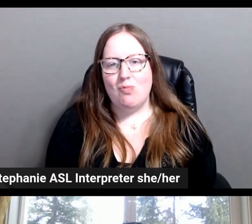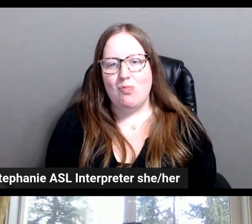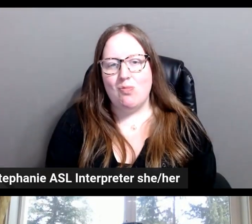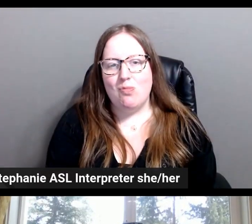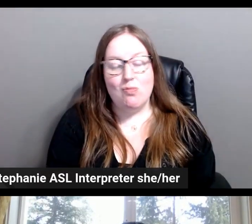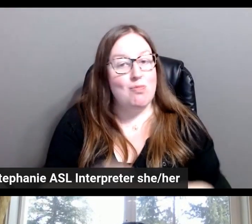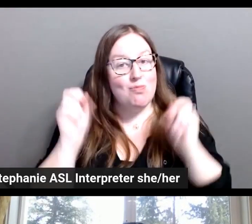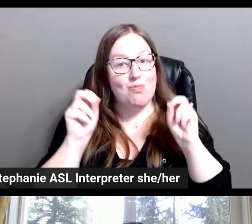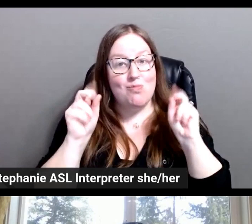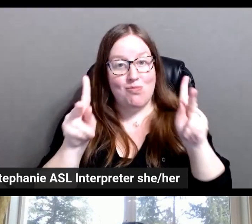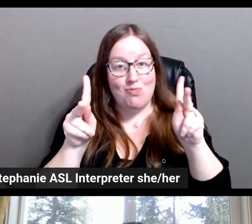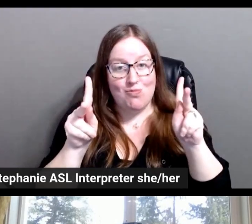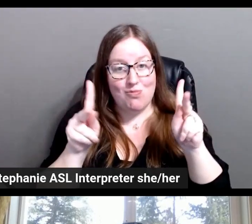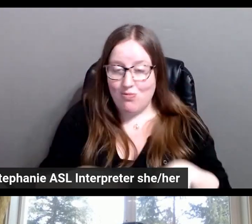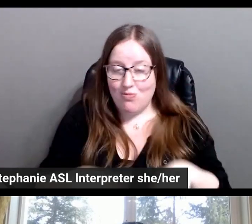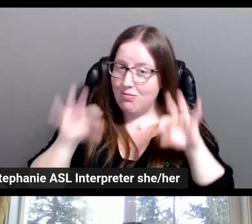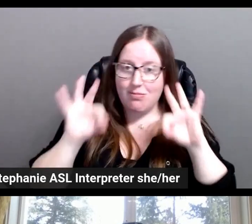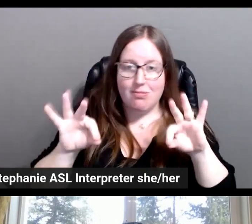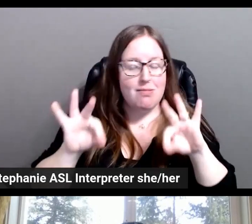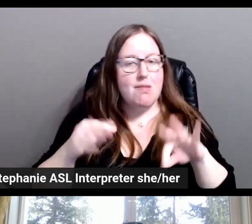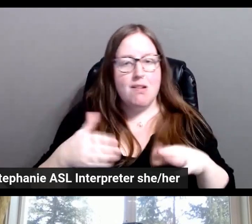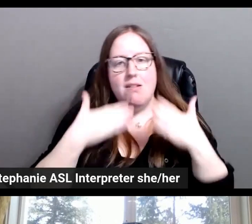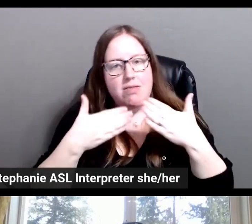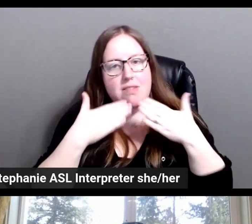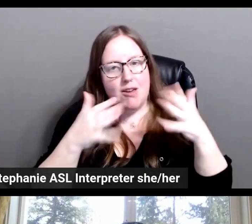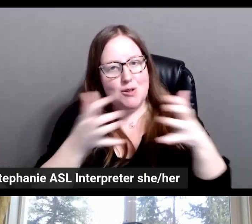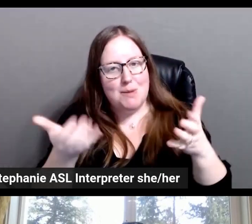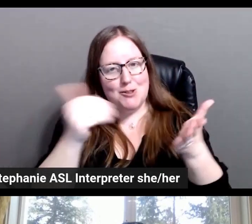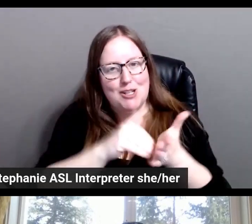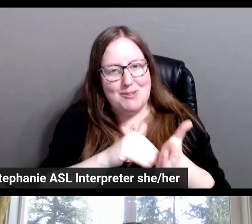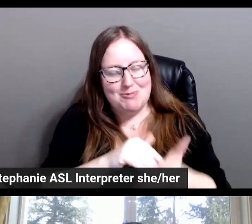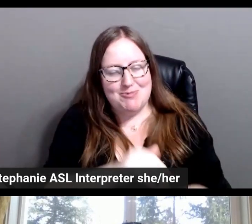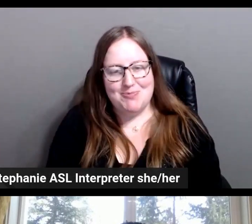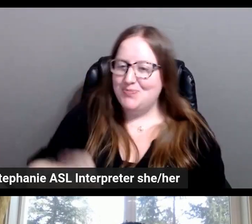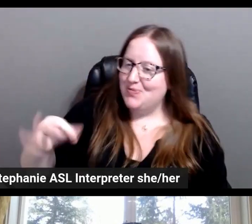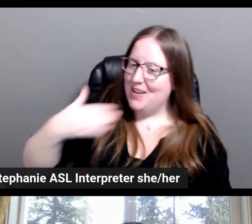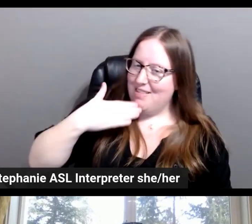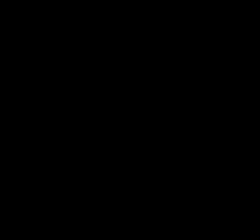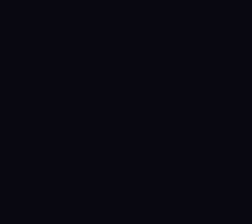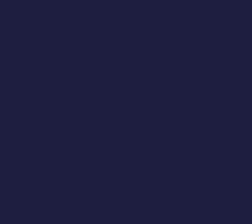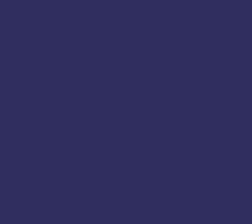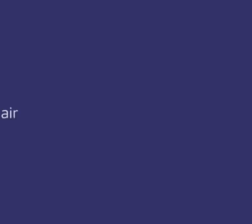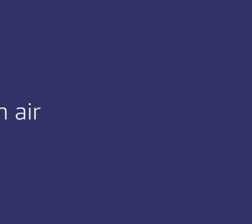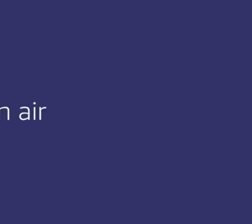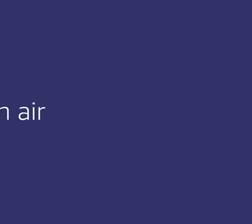All right. Awesome. Well, it was a pleasure. Thank you again. Thanks for having us.